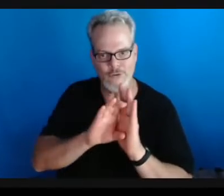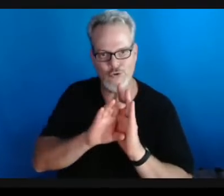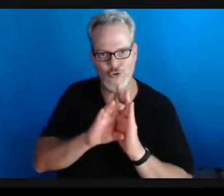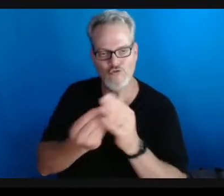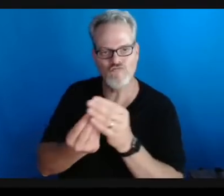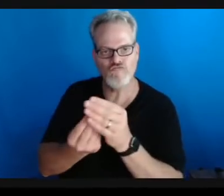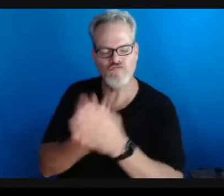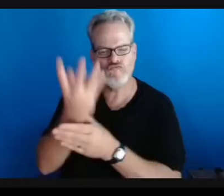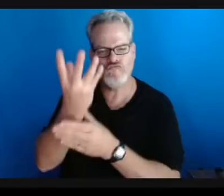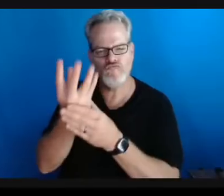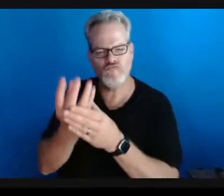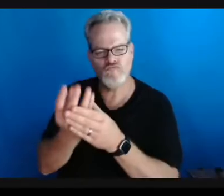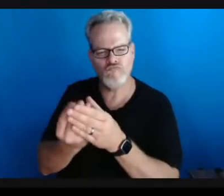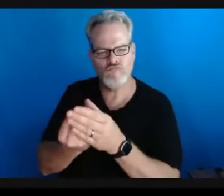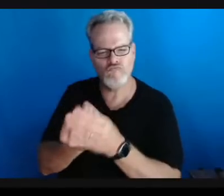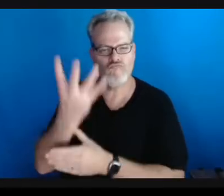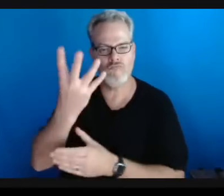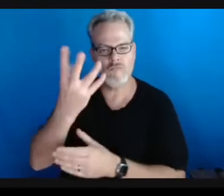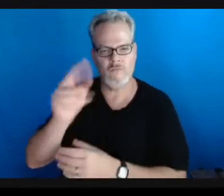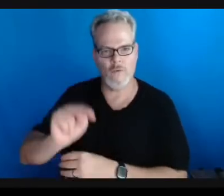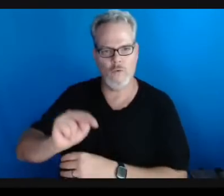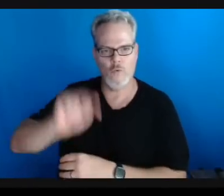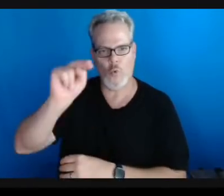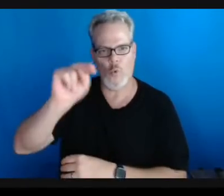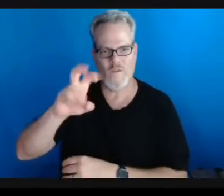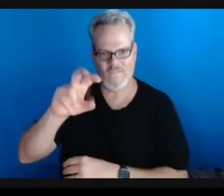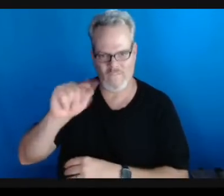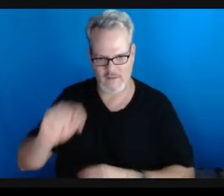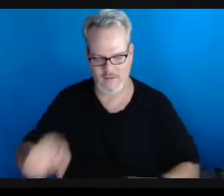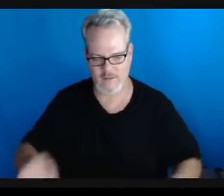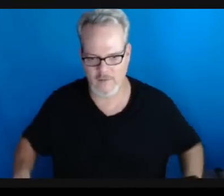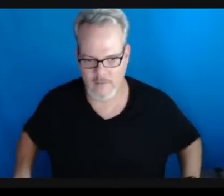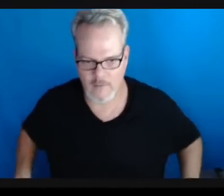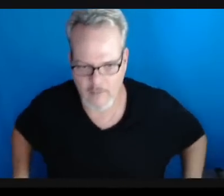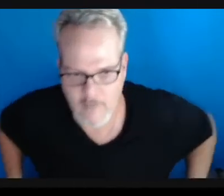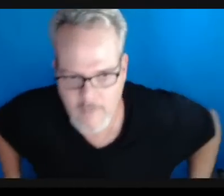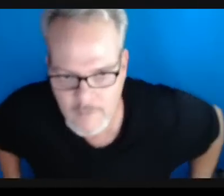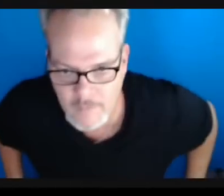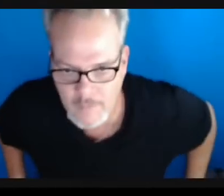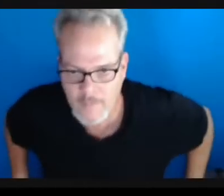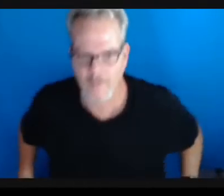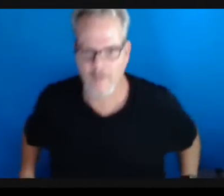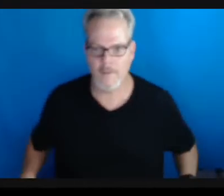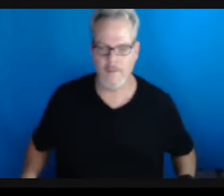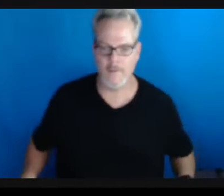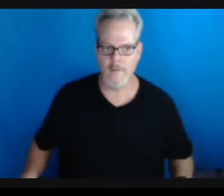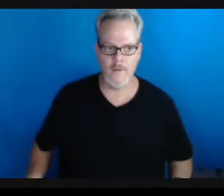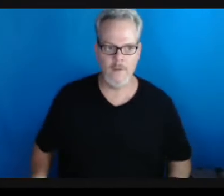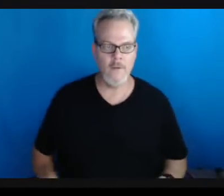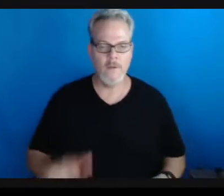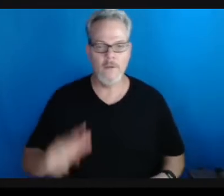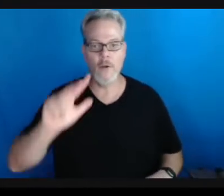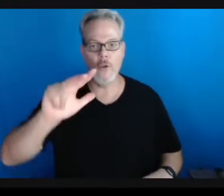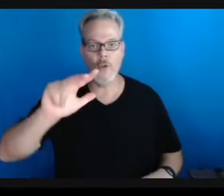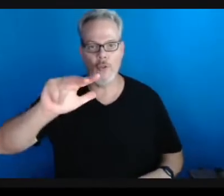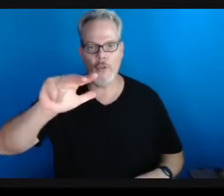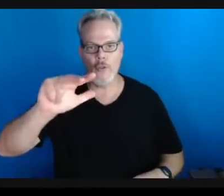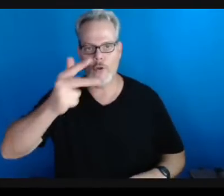vent. So here's our third image release from just